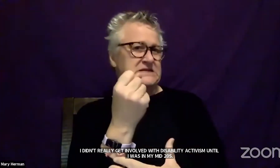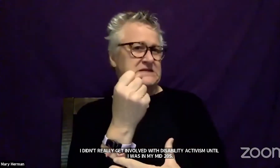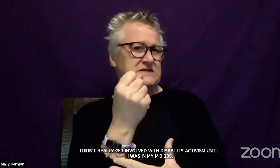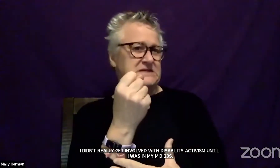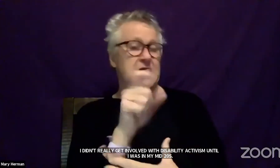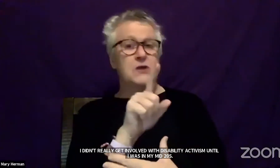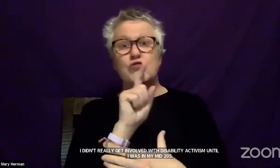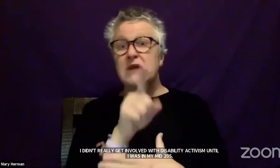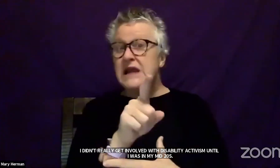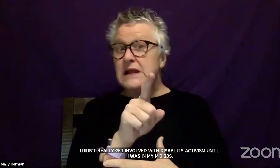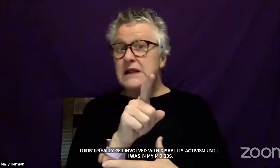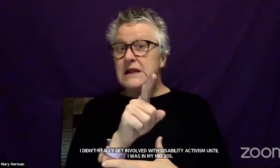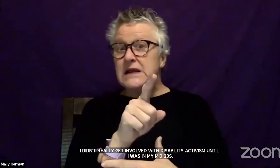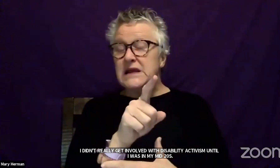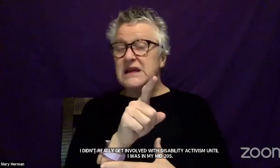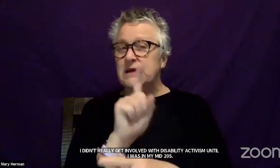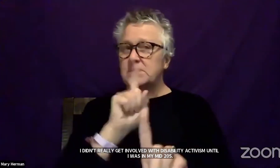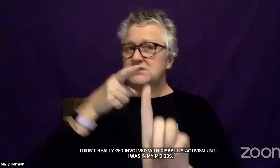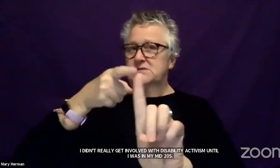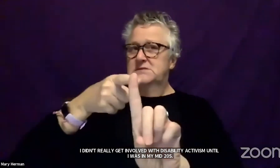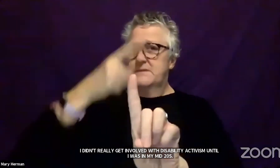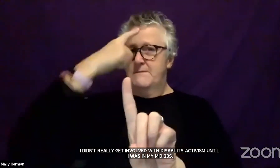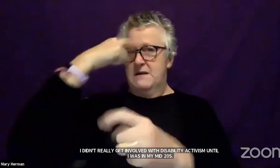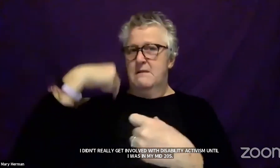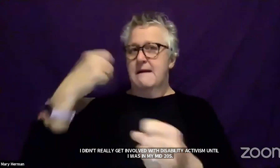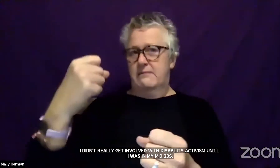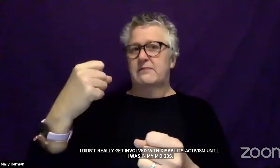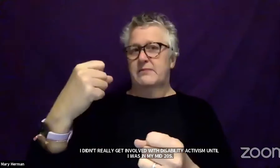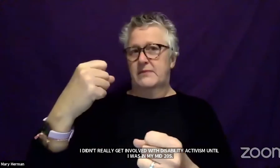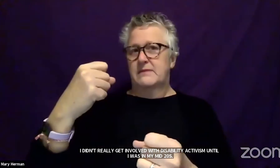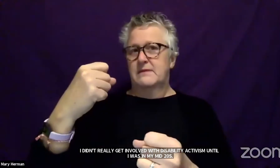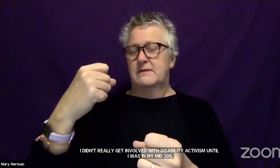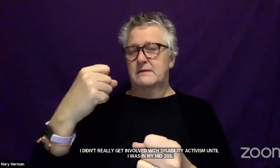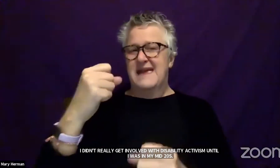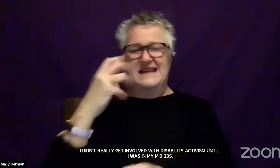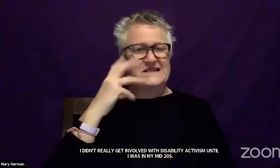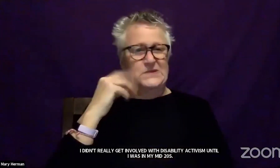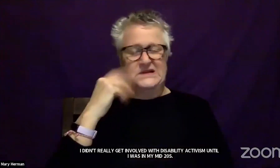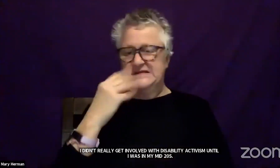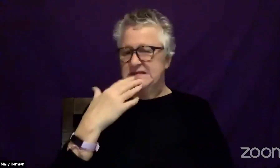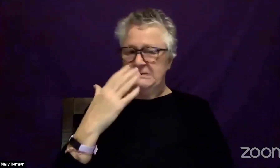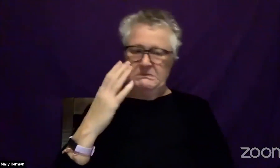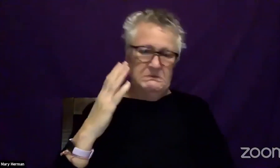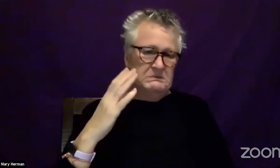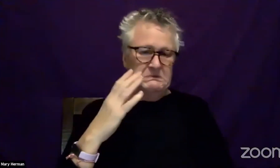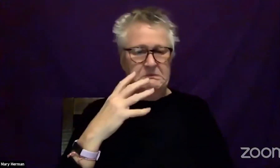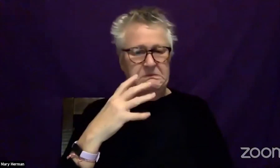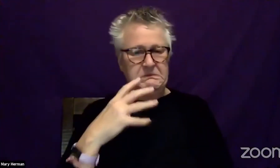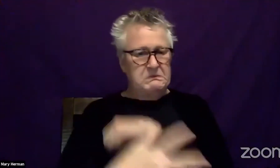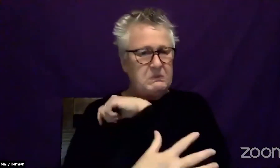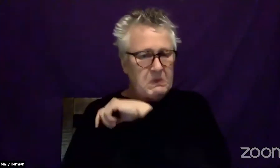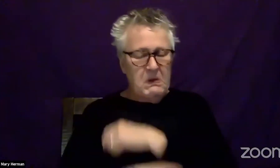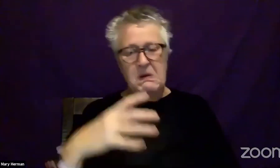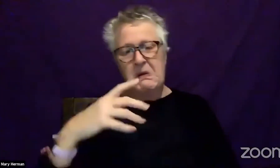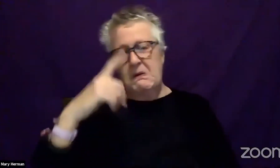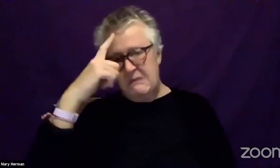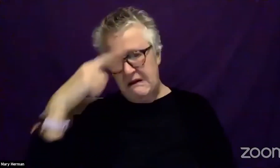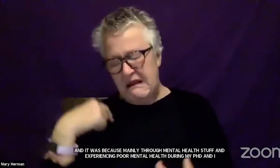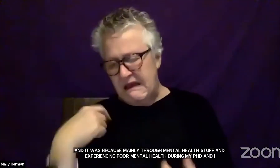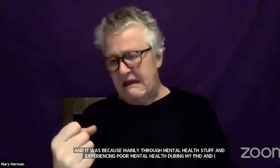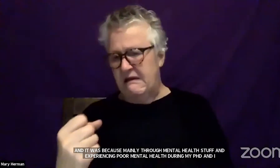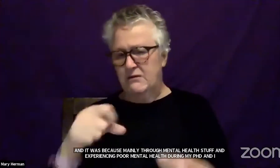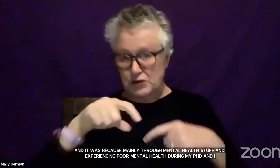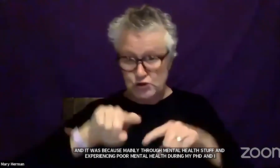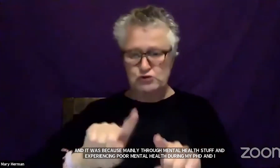mental health stuff and experiencing poor mental health during my PhD. And I started talking about